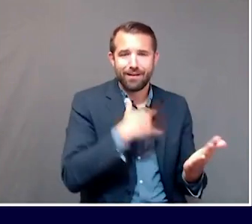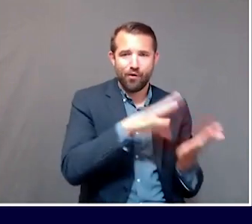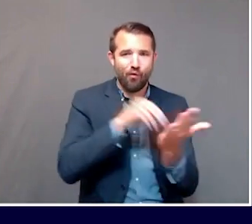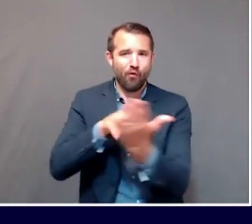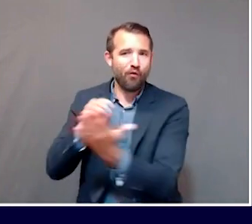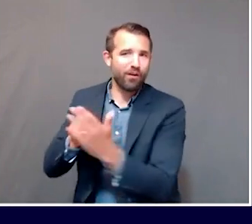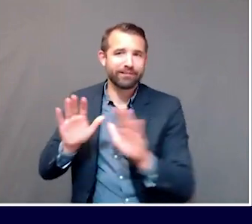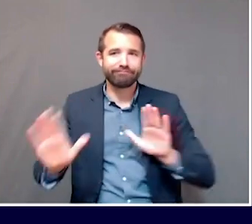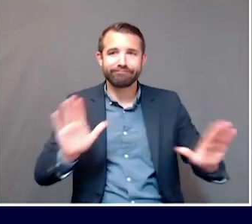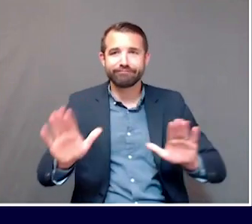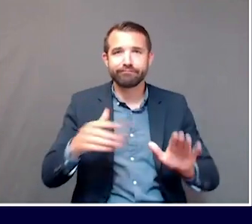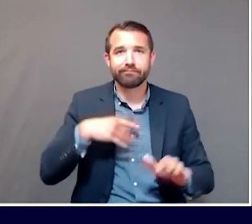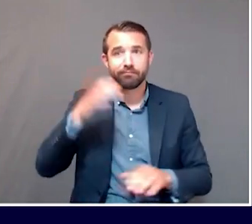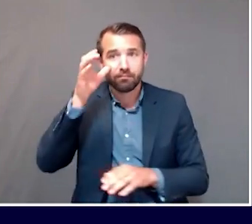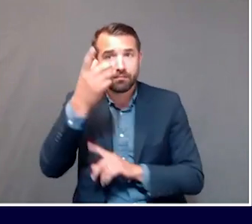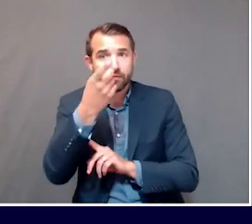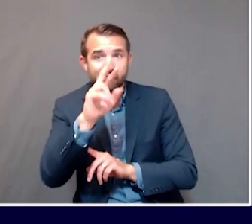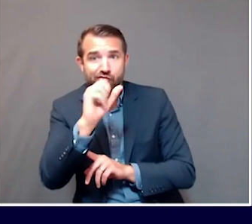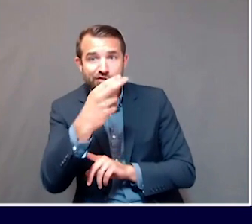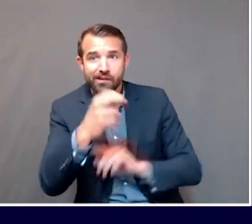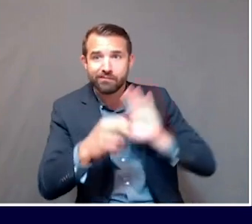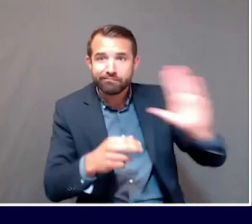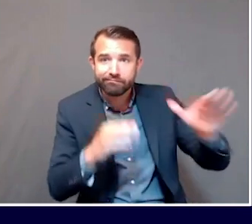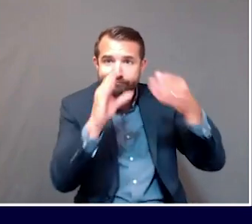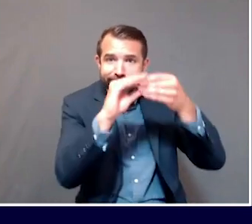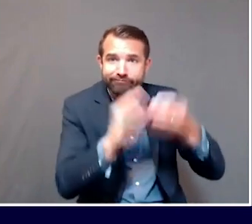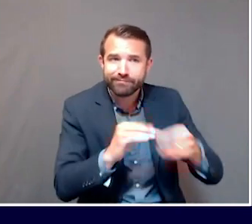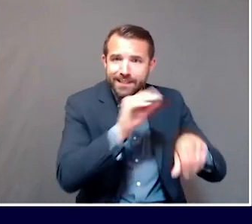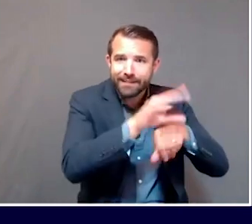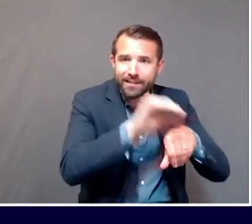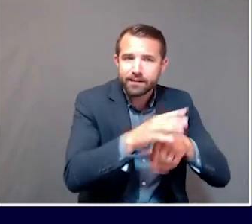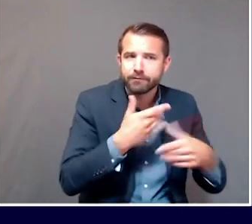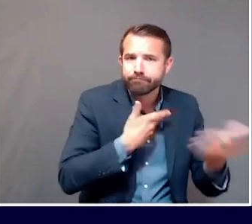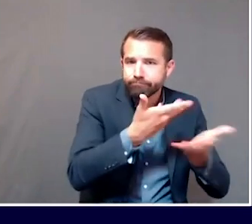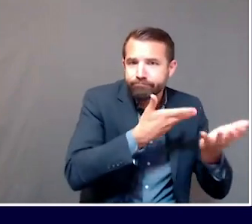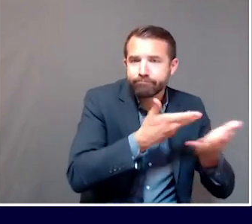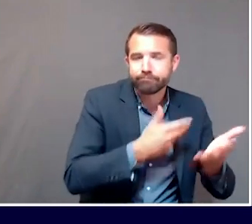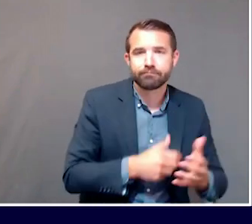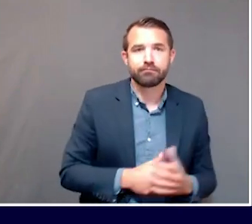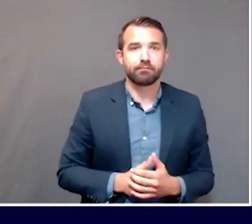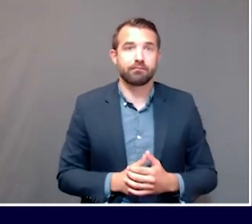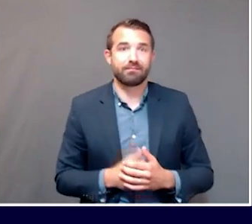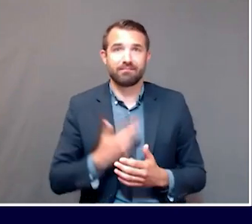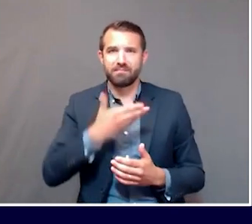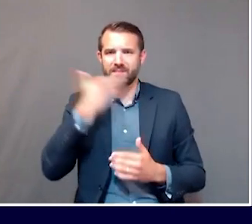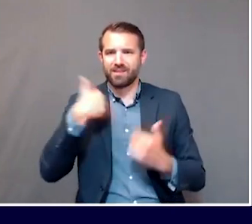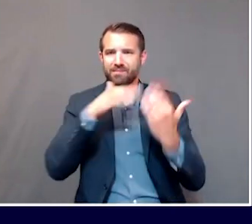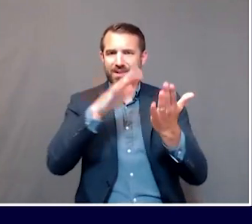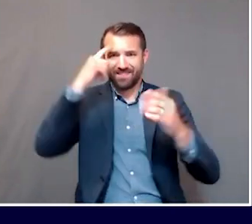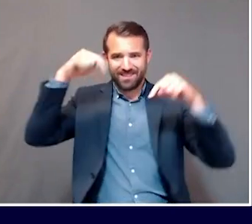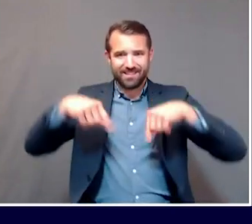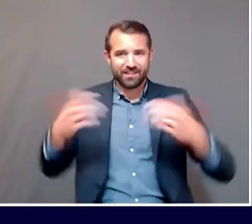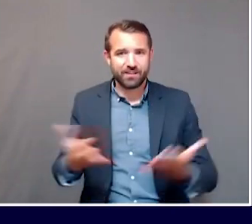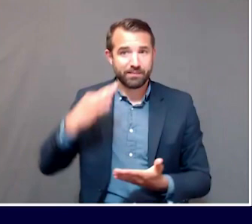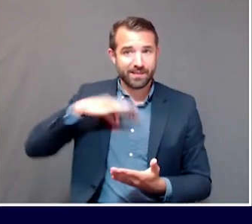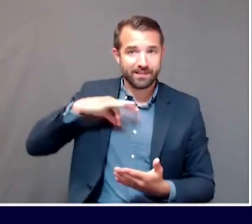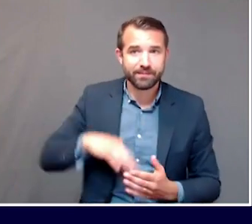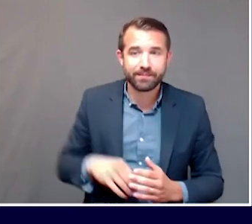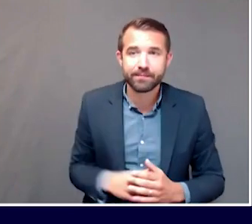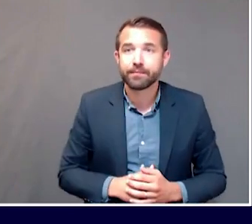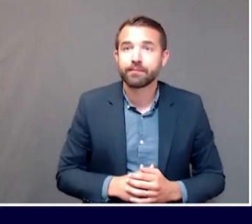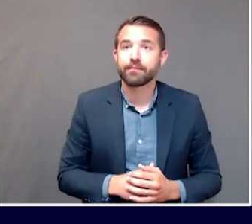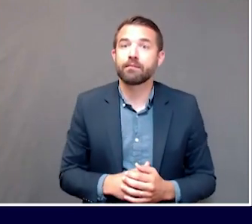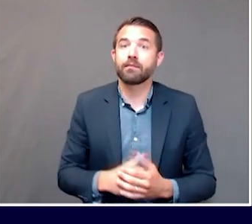commissioners, like Jeanne Lambrew and Heather Johnson. Thank you. Thanks, Amy. We're going to turn next to Ed Morin at Maine